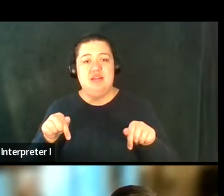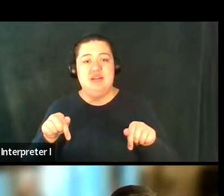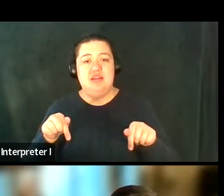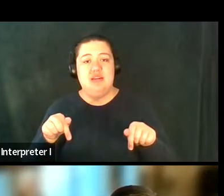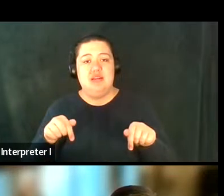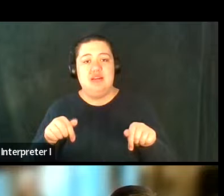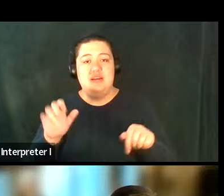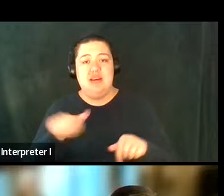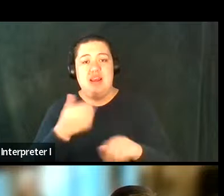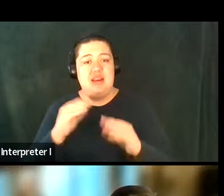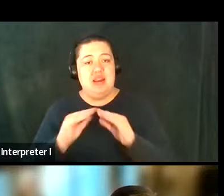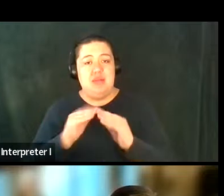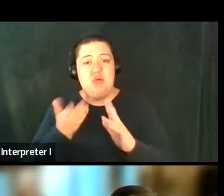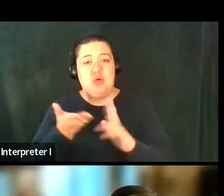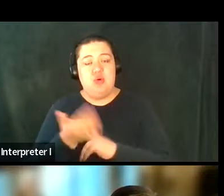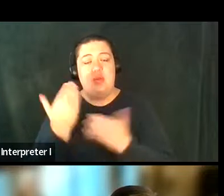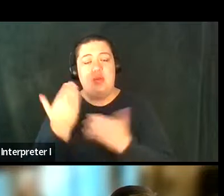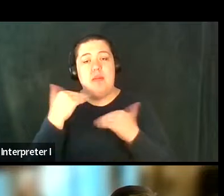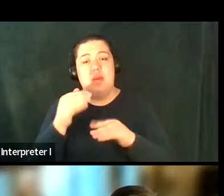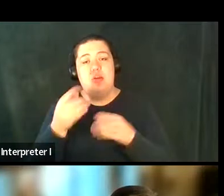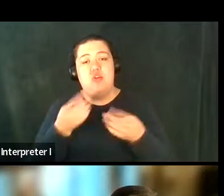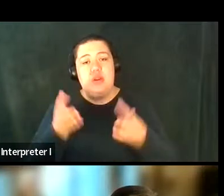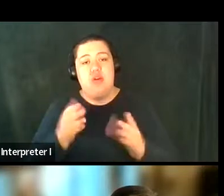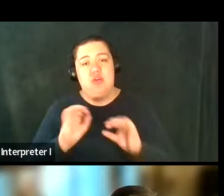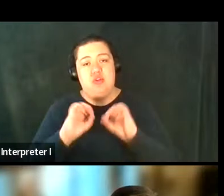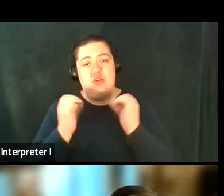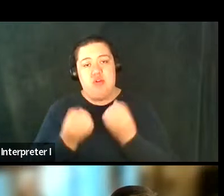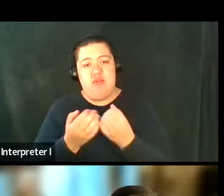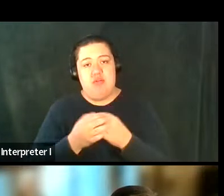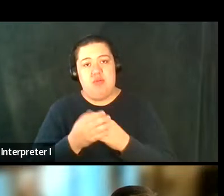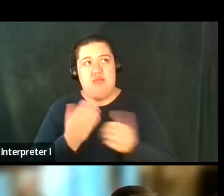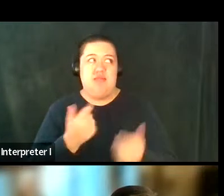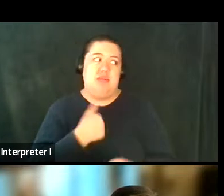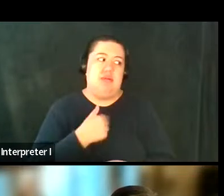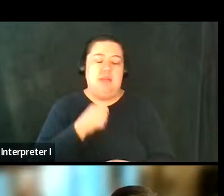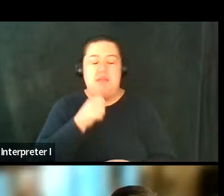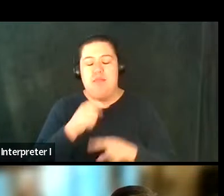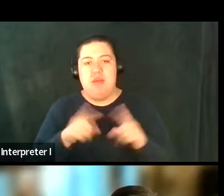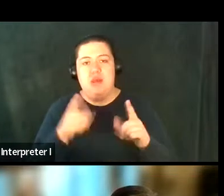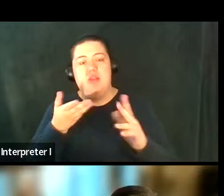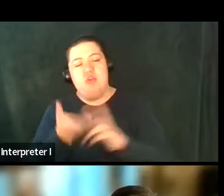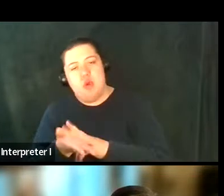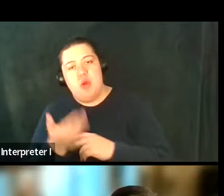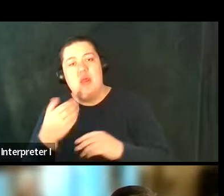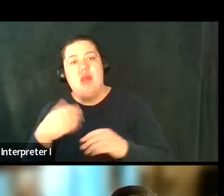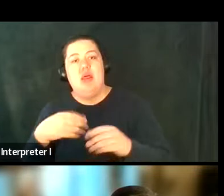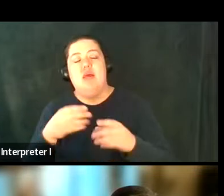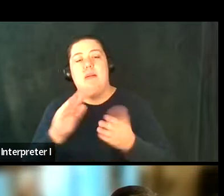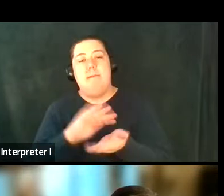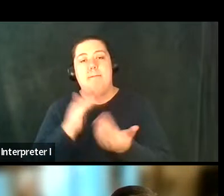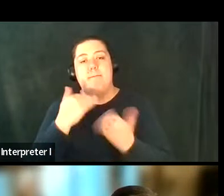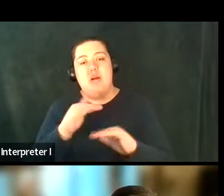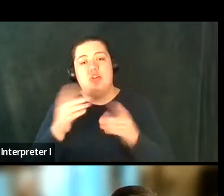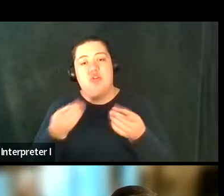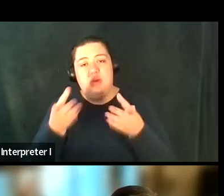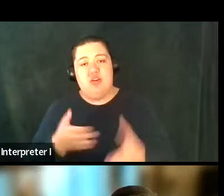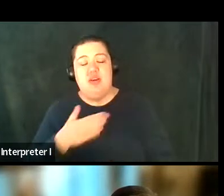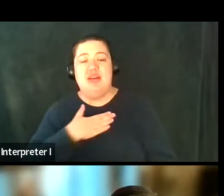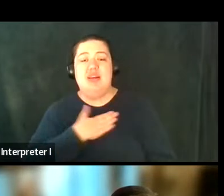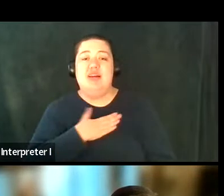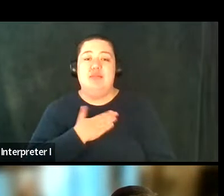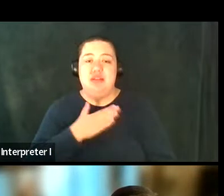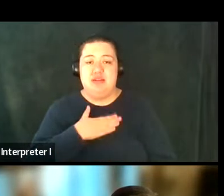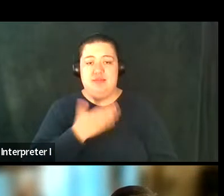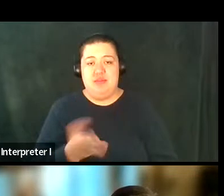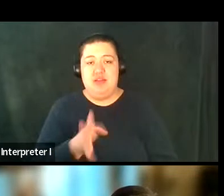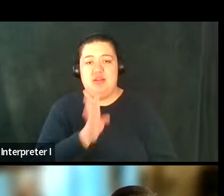any amendments will go through the budget director's office. Well, maybe me, but through the budget director. So, and do please feel free to